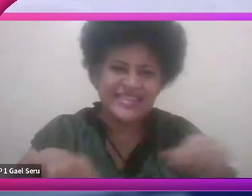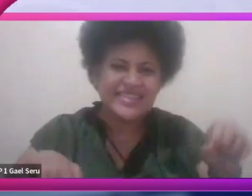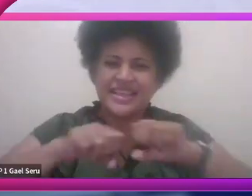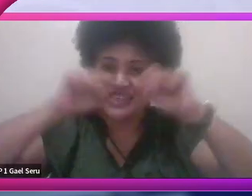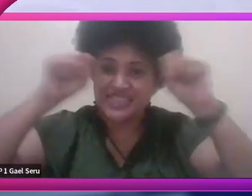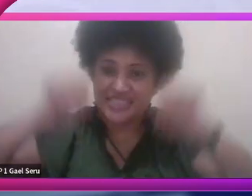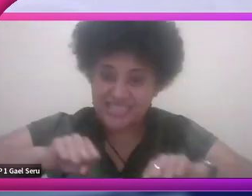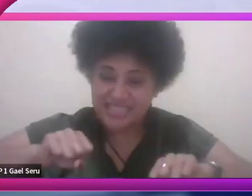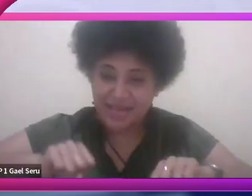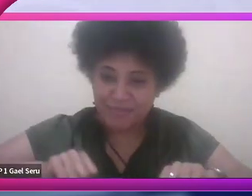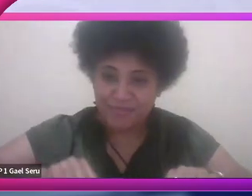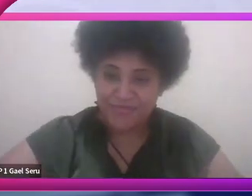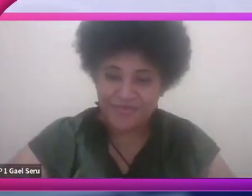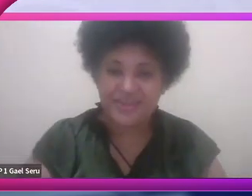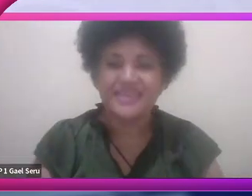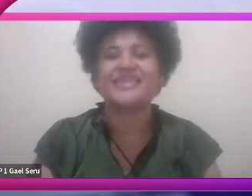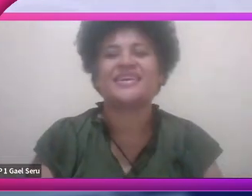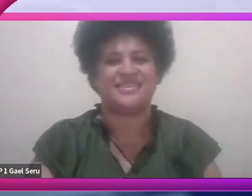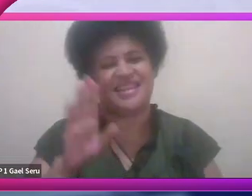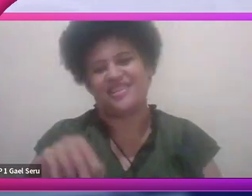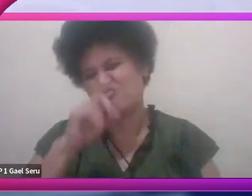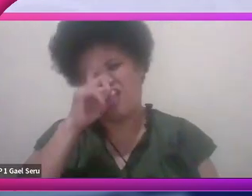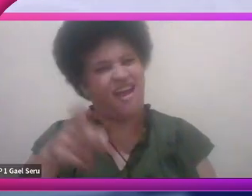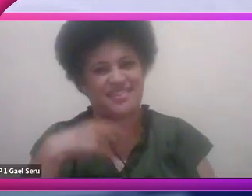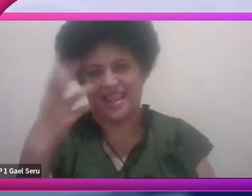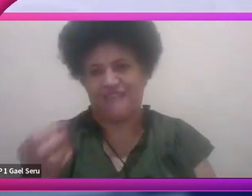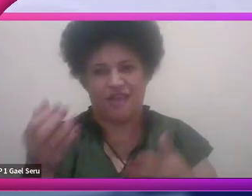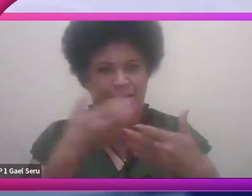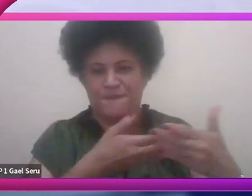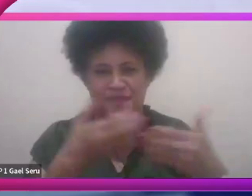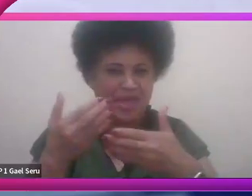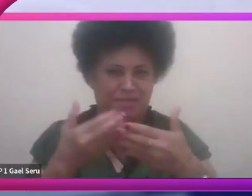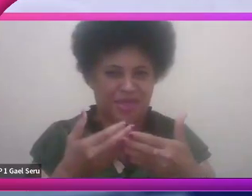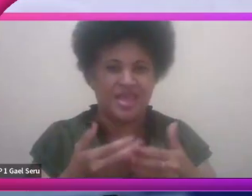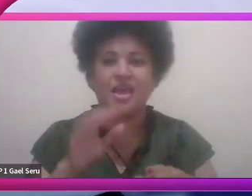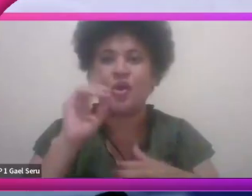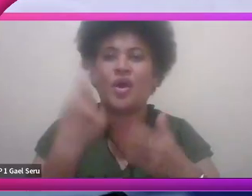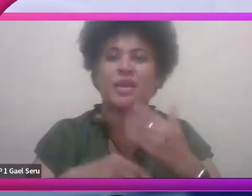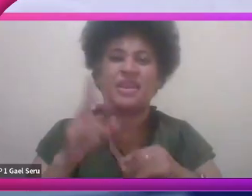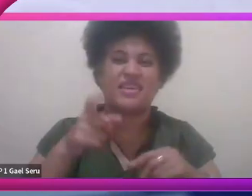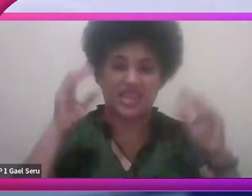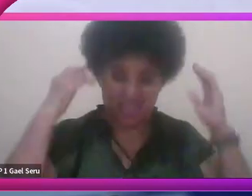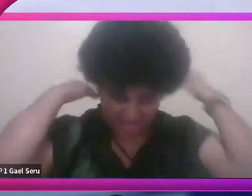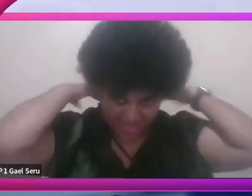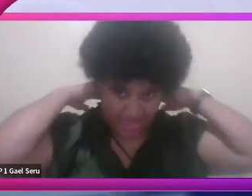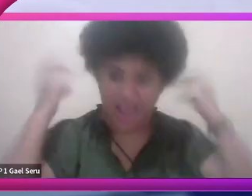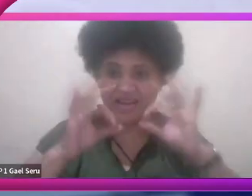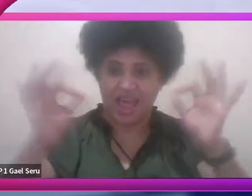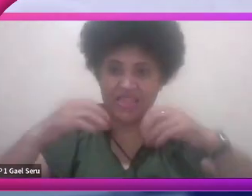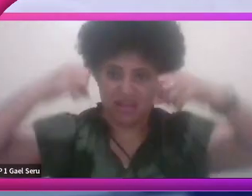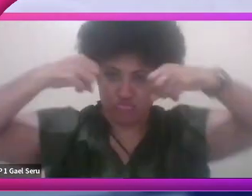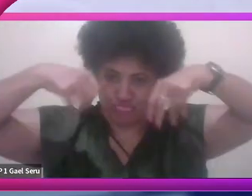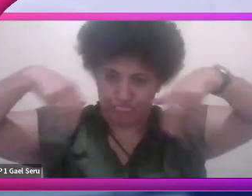that, then the infertility will start. What happens if the base of the gland is not produce hormone or is not enough